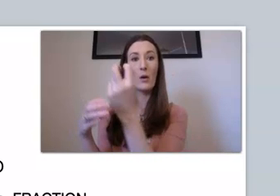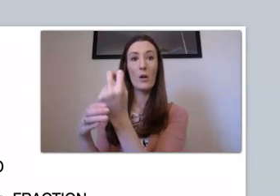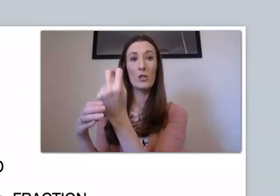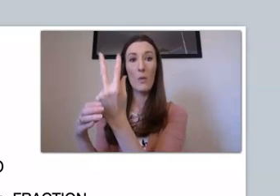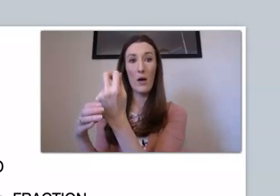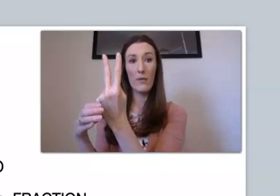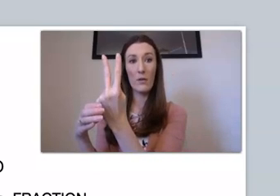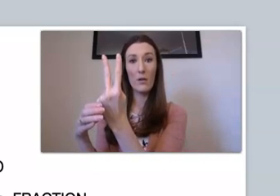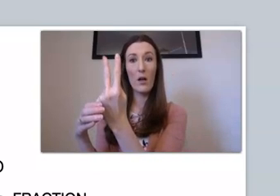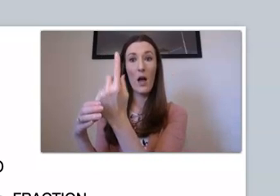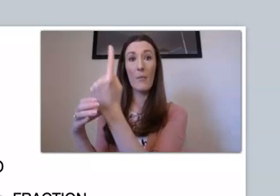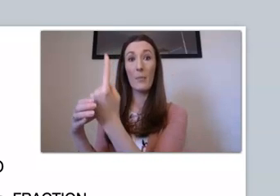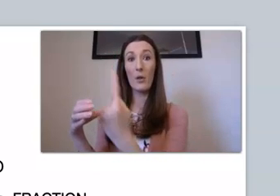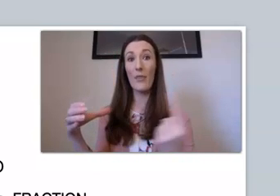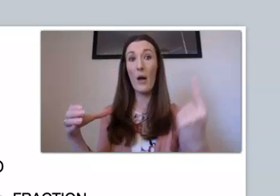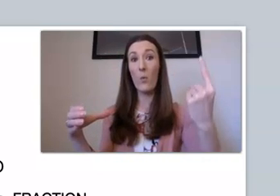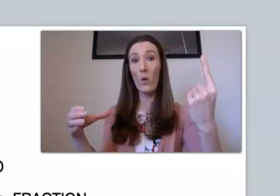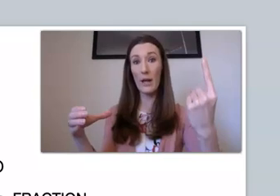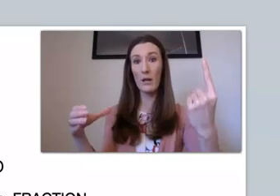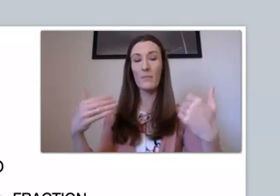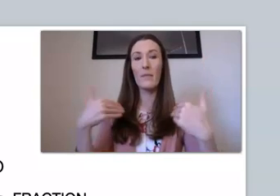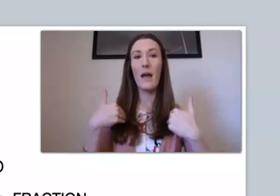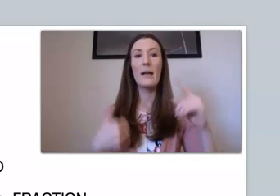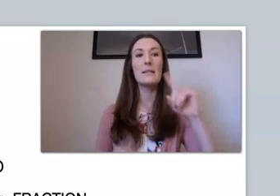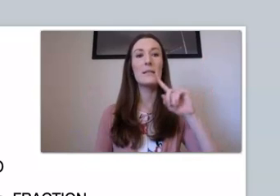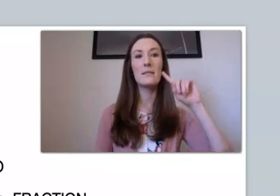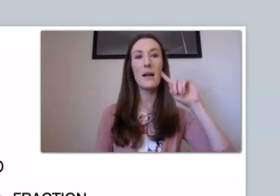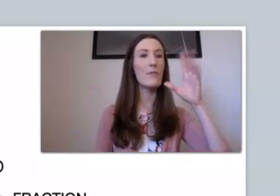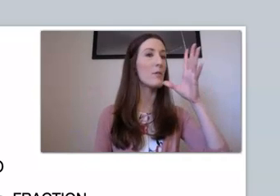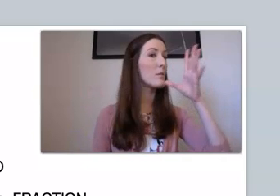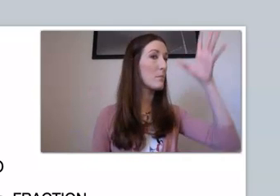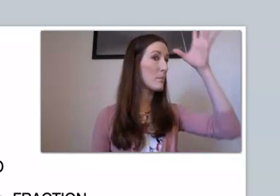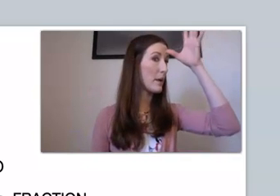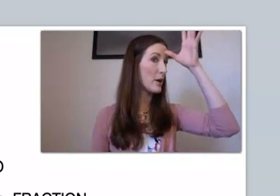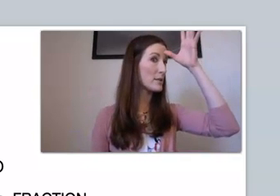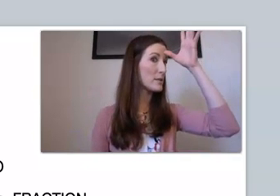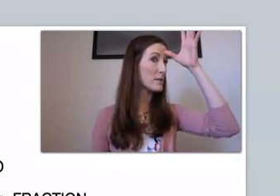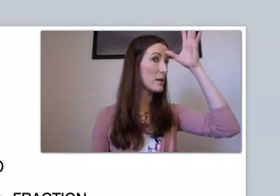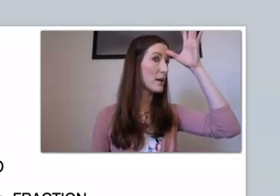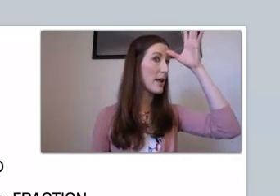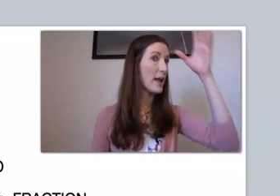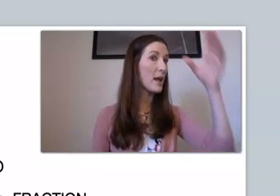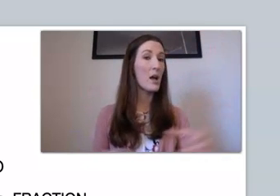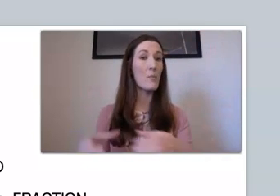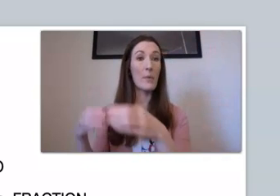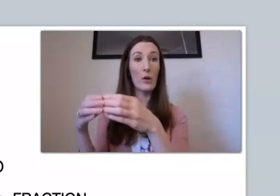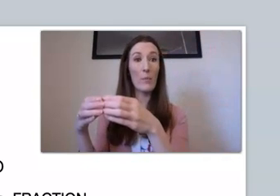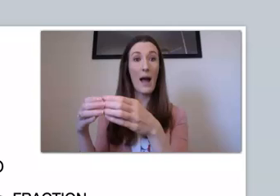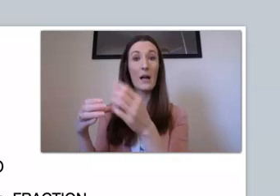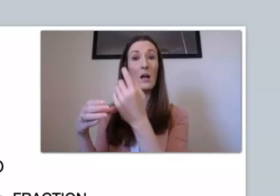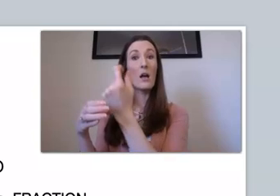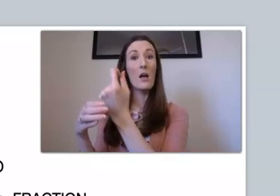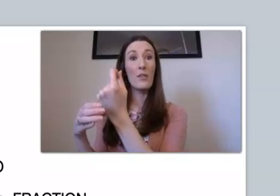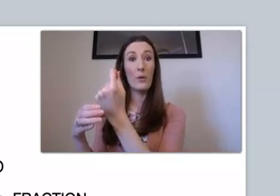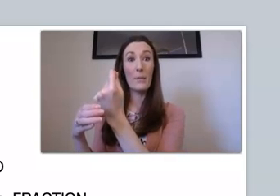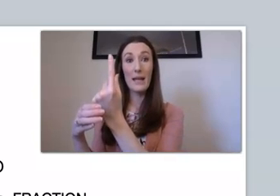group 12, I'm going to pull out that 1 has deaf parents, okay? Put my group